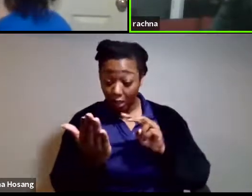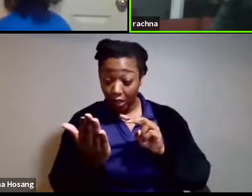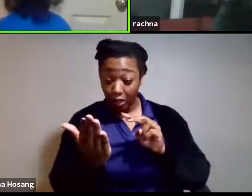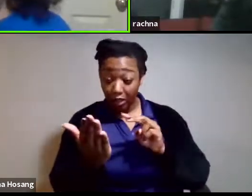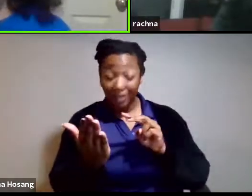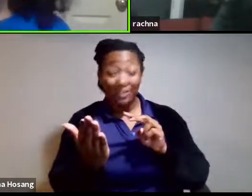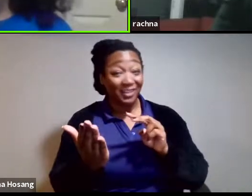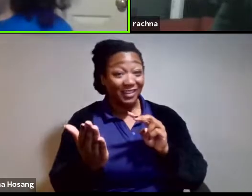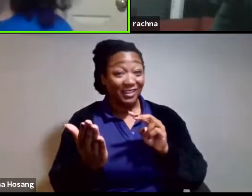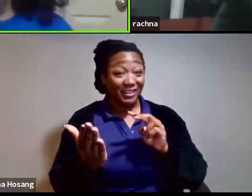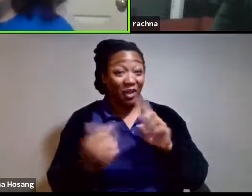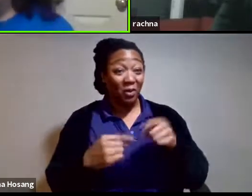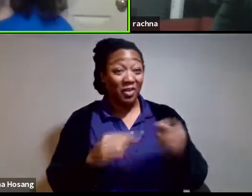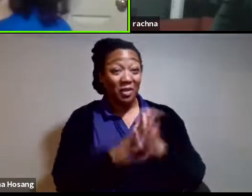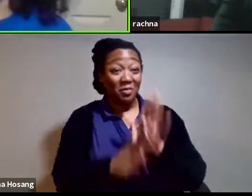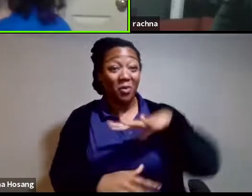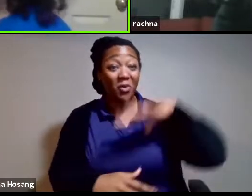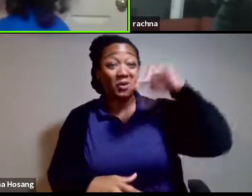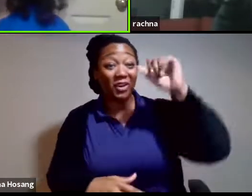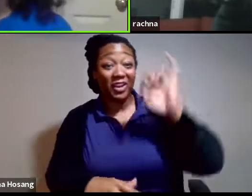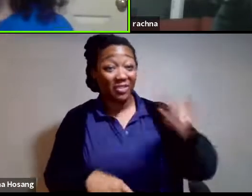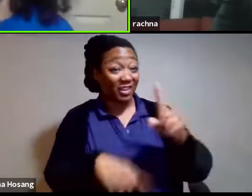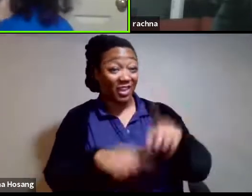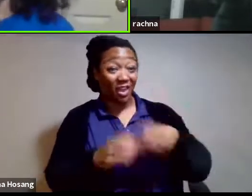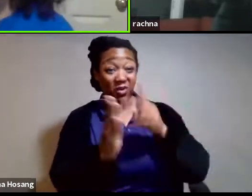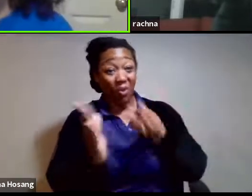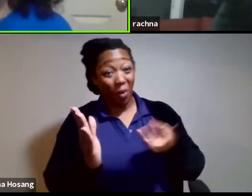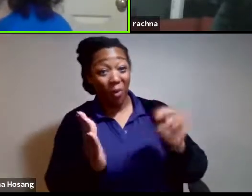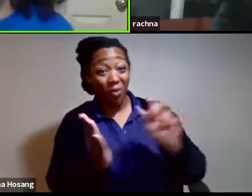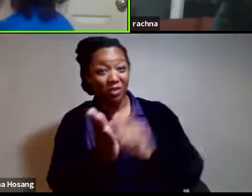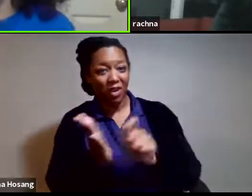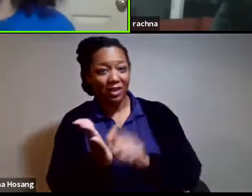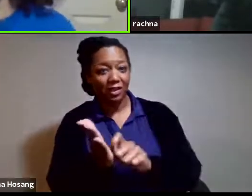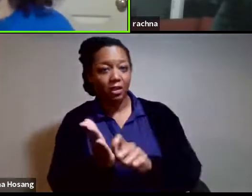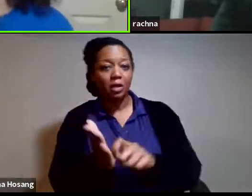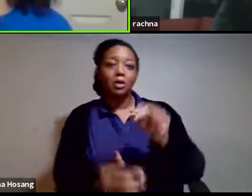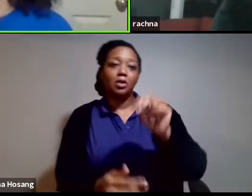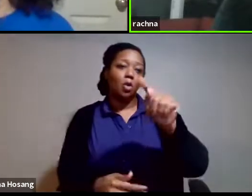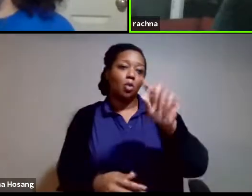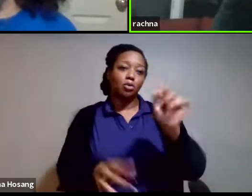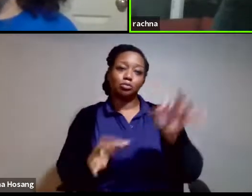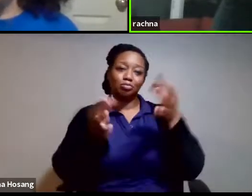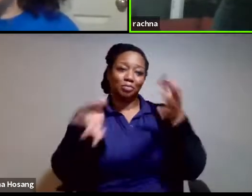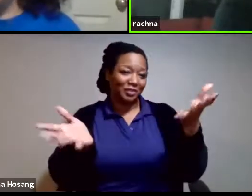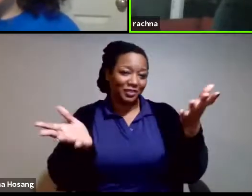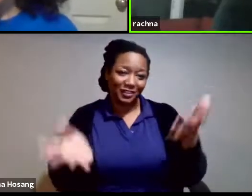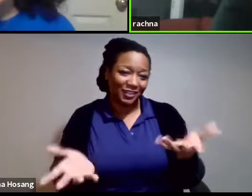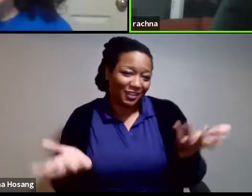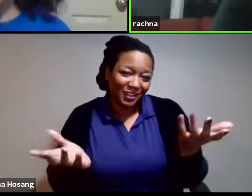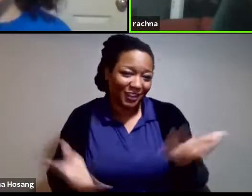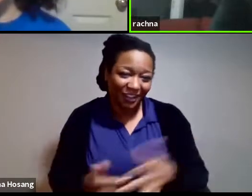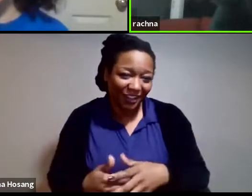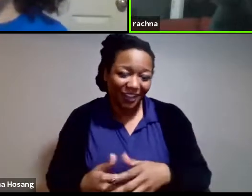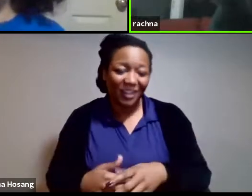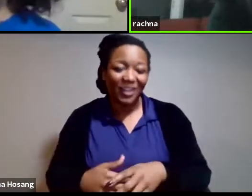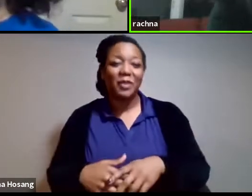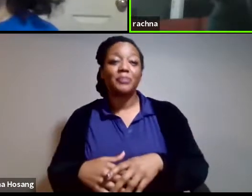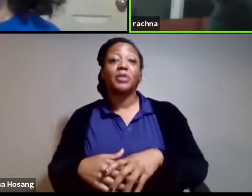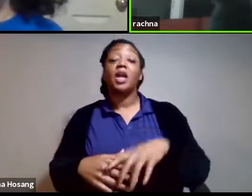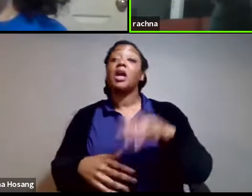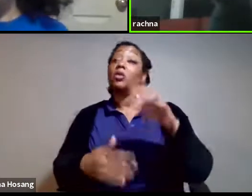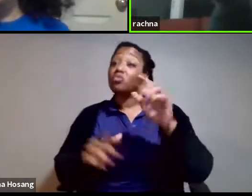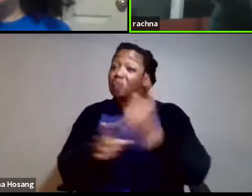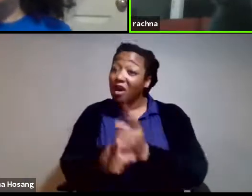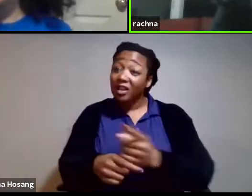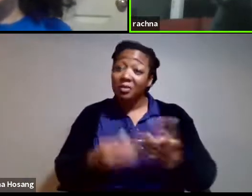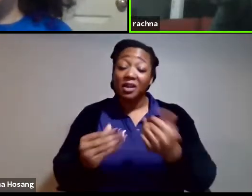they get older, if they can't read back their writing, you don't want them taking notes with handwriting. That's right. Whether it's keyboarding or